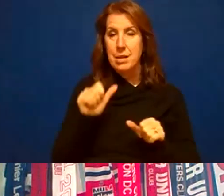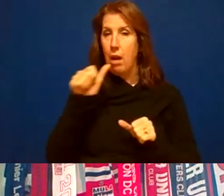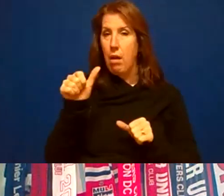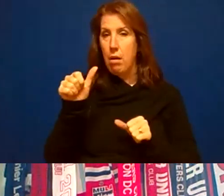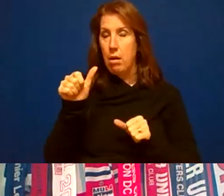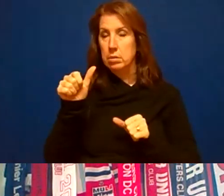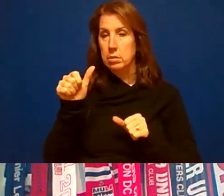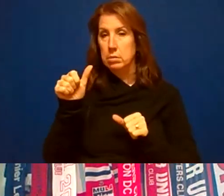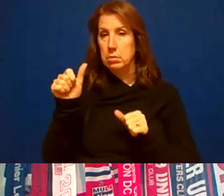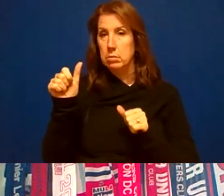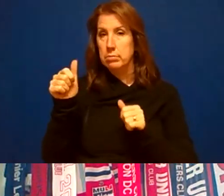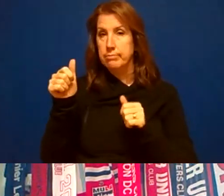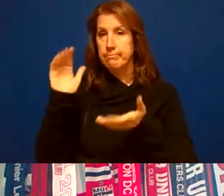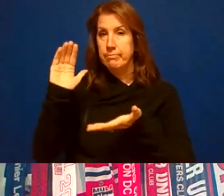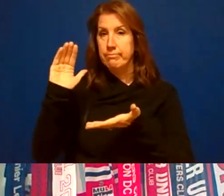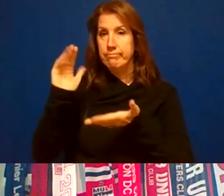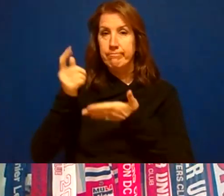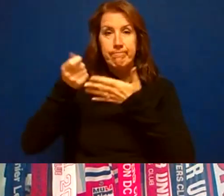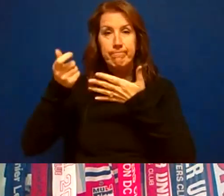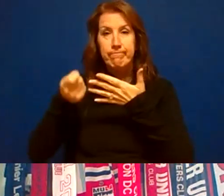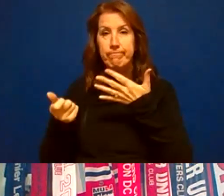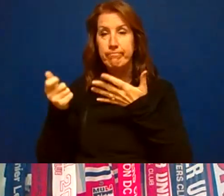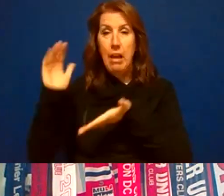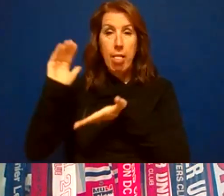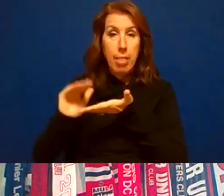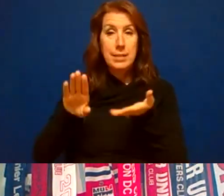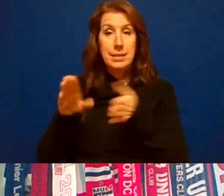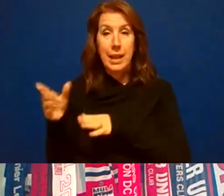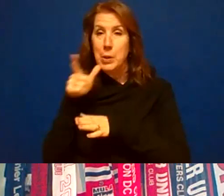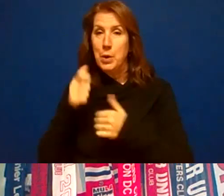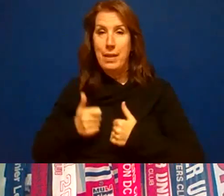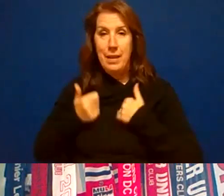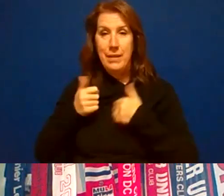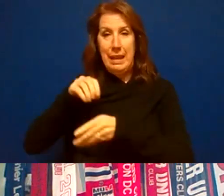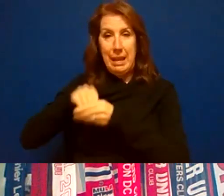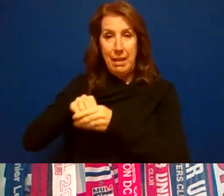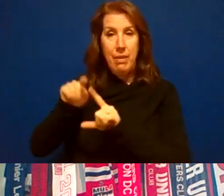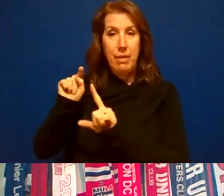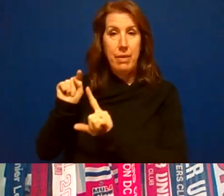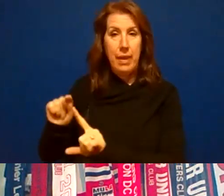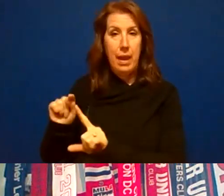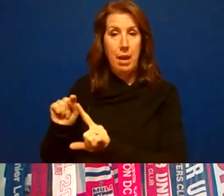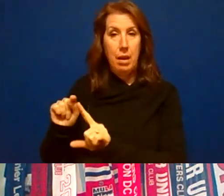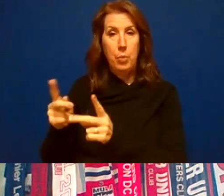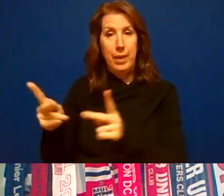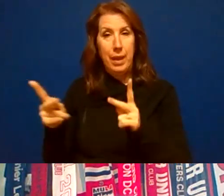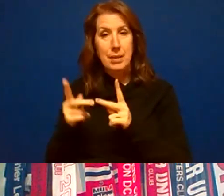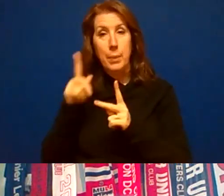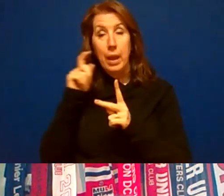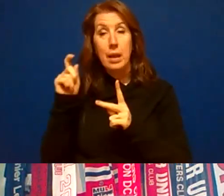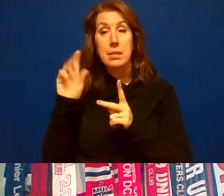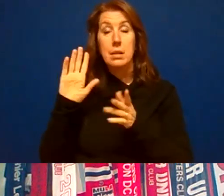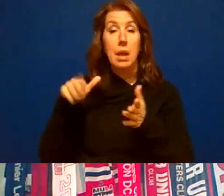eliminating all of these deaths of people who lived in that facility simply because they actually died when they got to